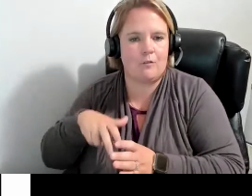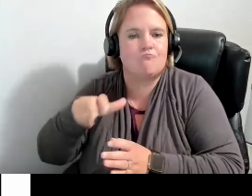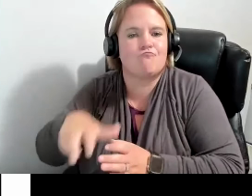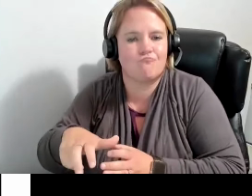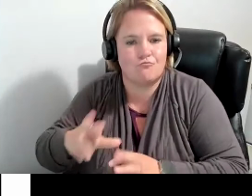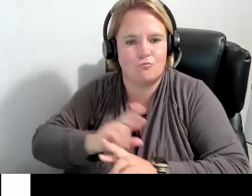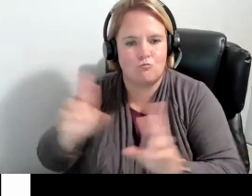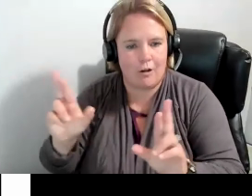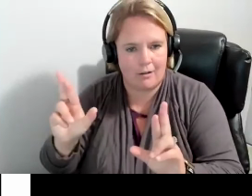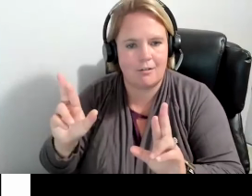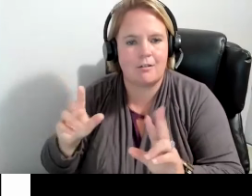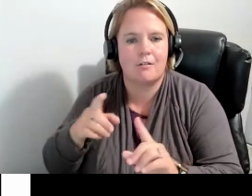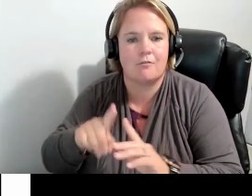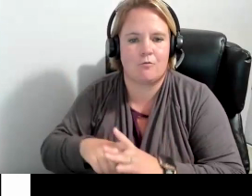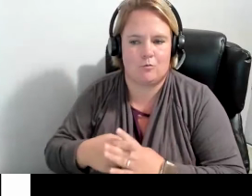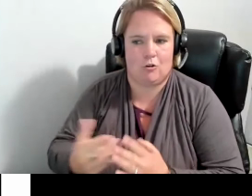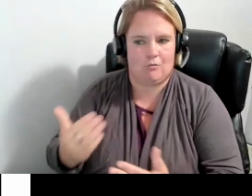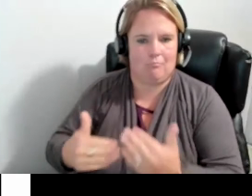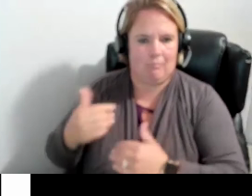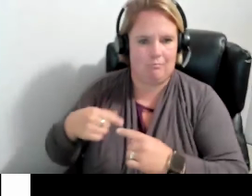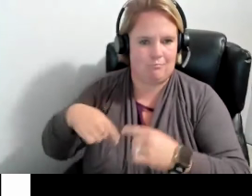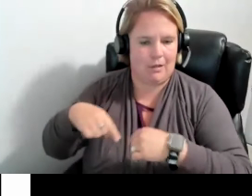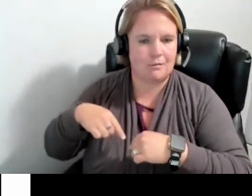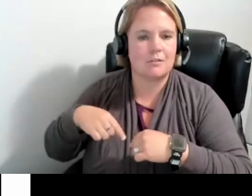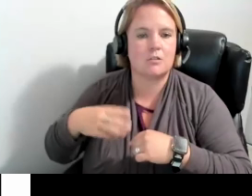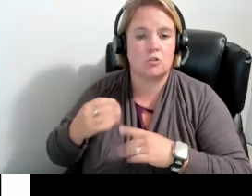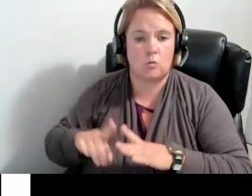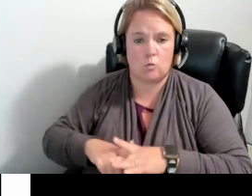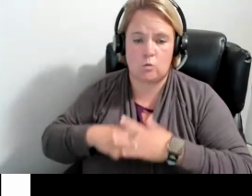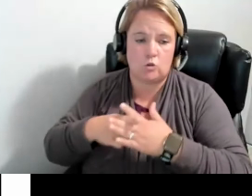us from the early goings of that. So what started